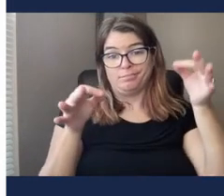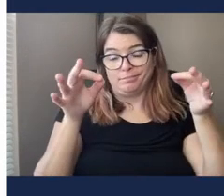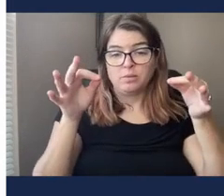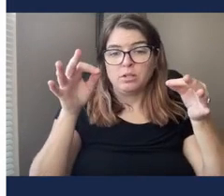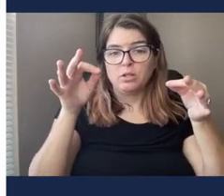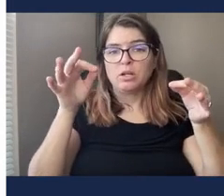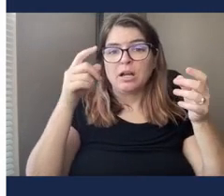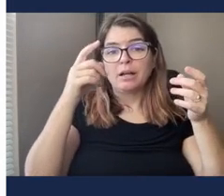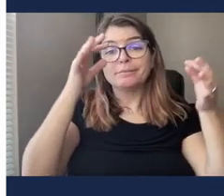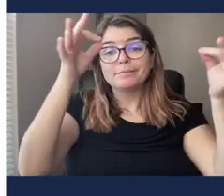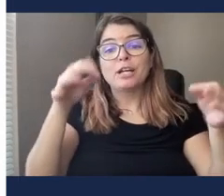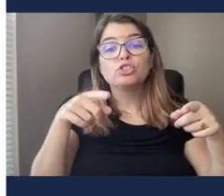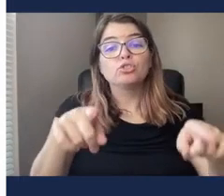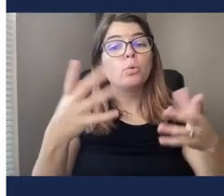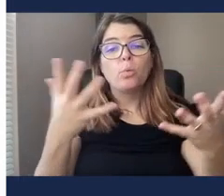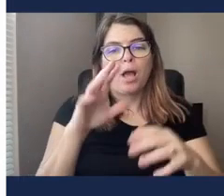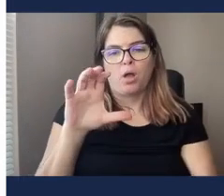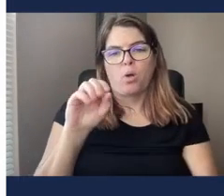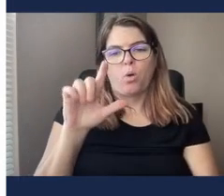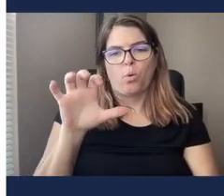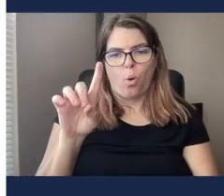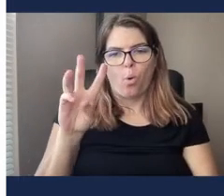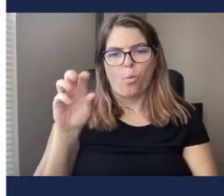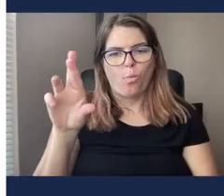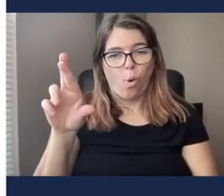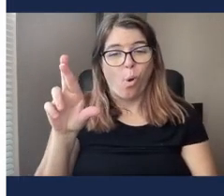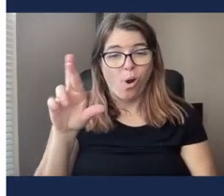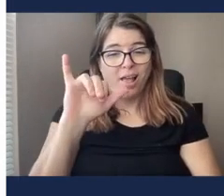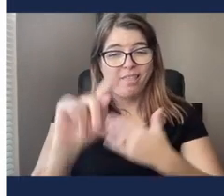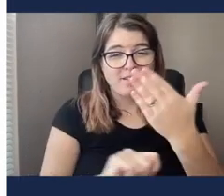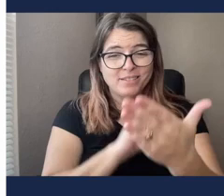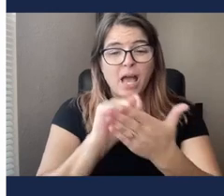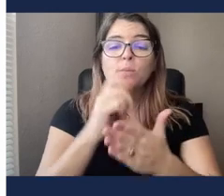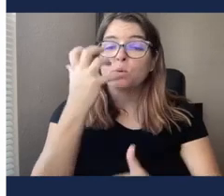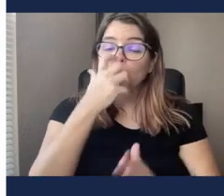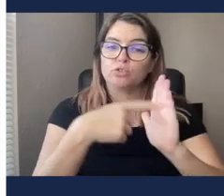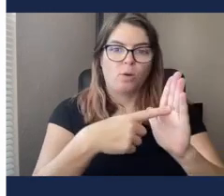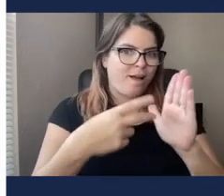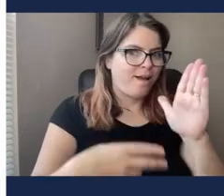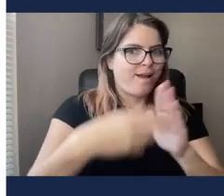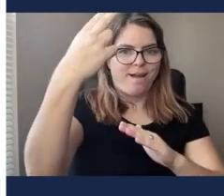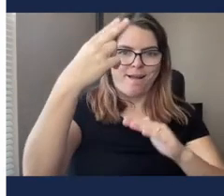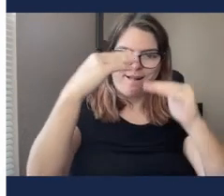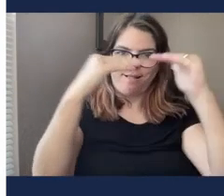context of the Cold War and set a high watermark for protections for academic freedom.